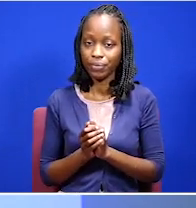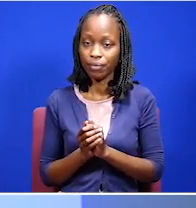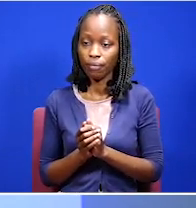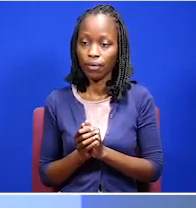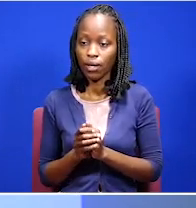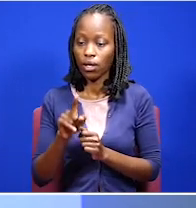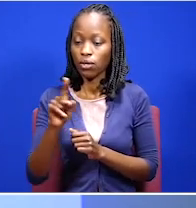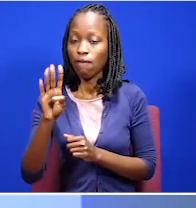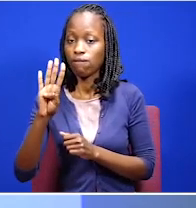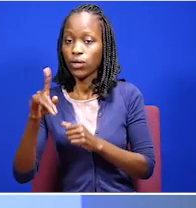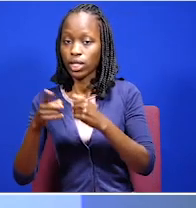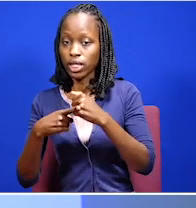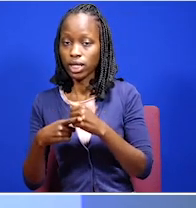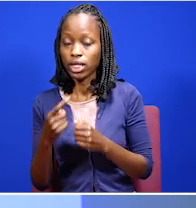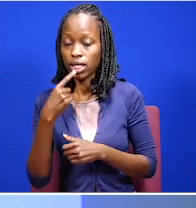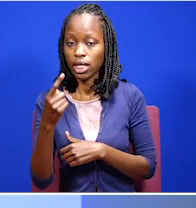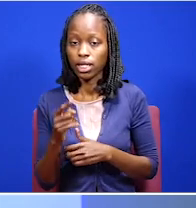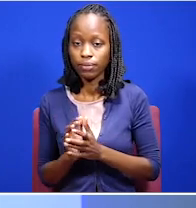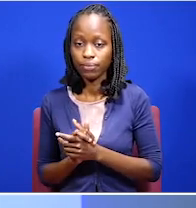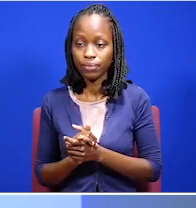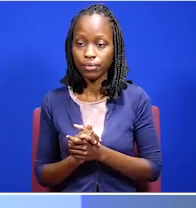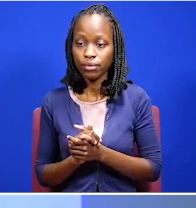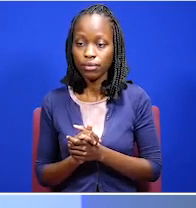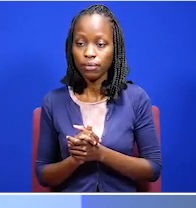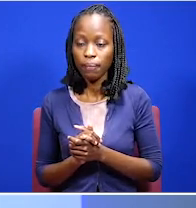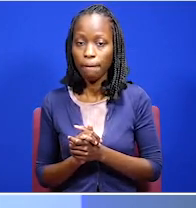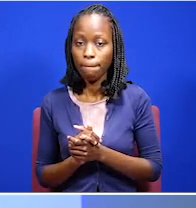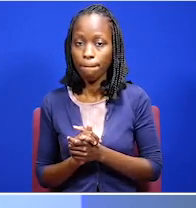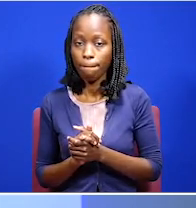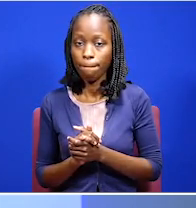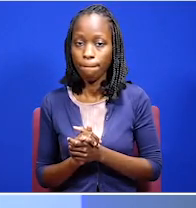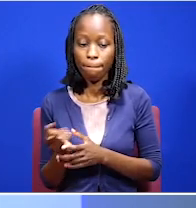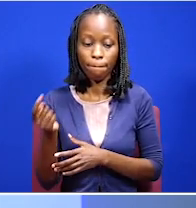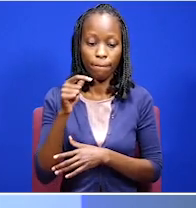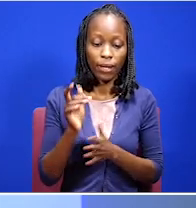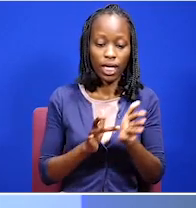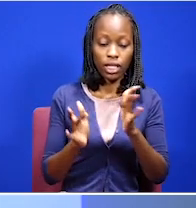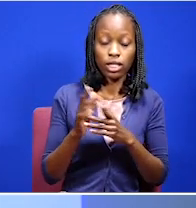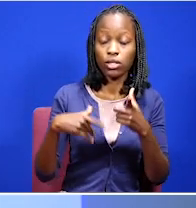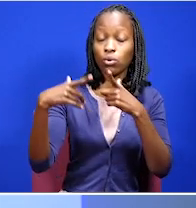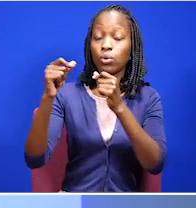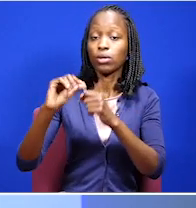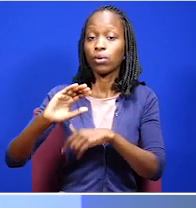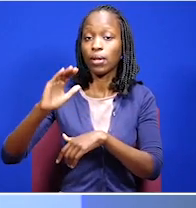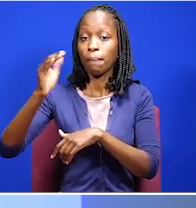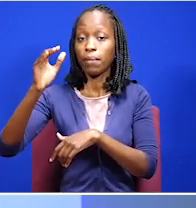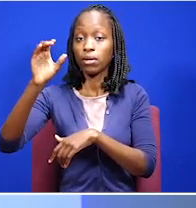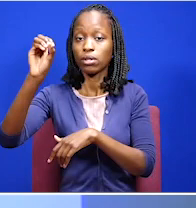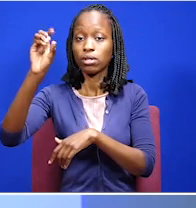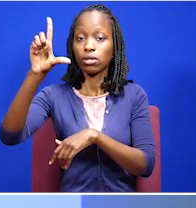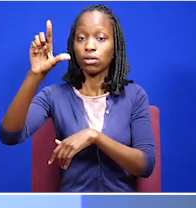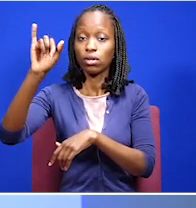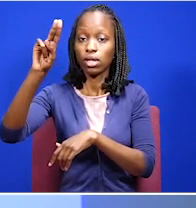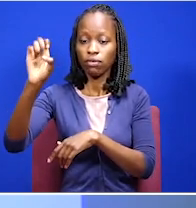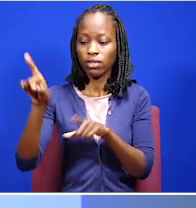chapter, verse 39 up to 46. It says, coming out, he, Jesus, went to the